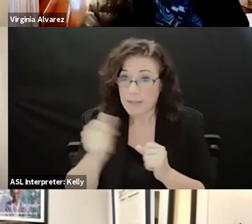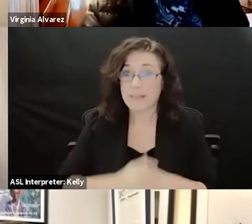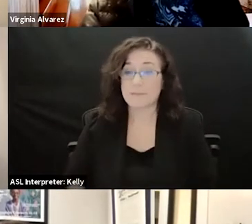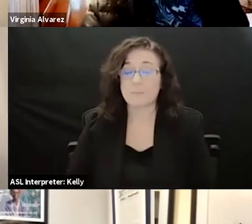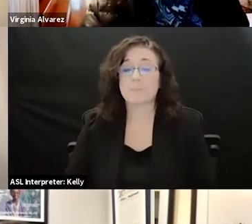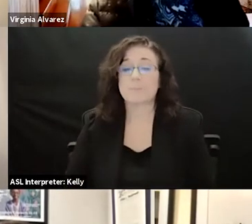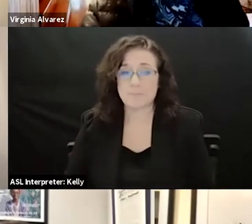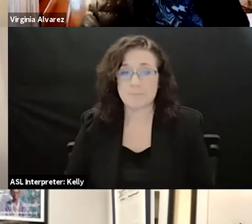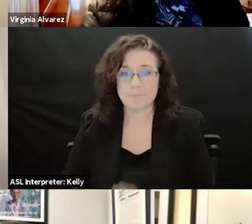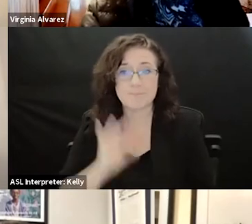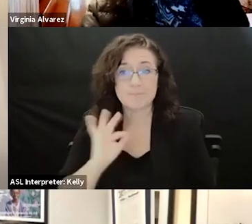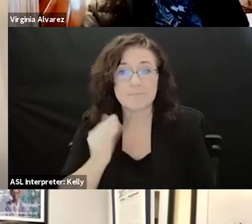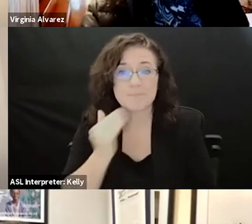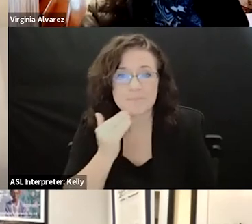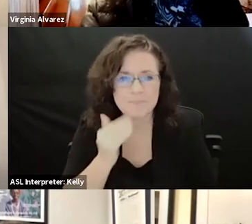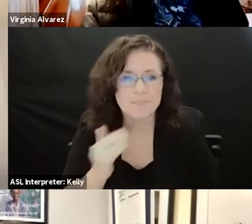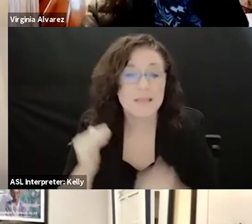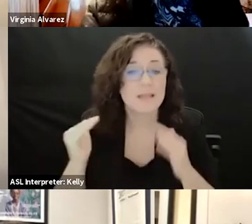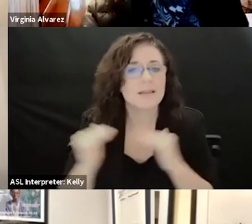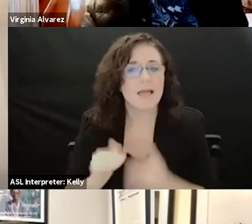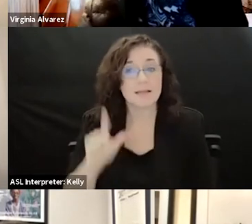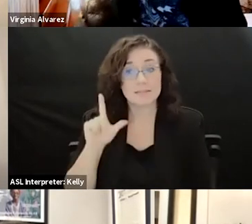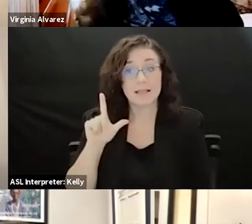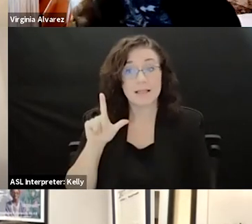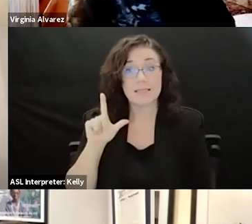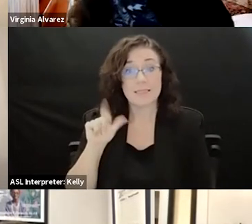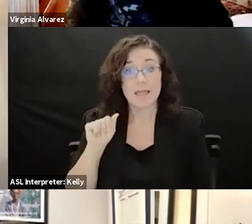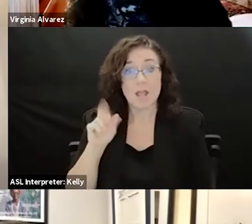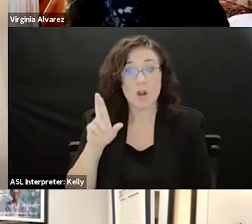thank you next we have learned tap